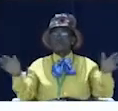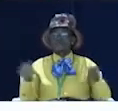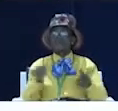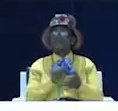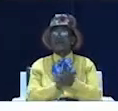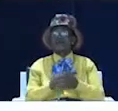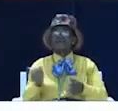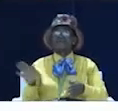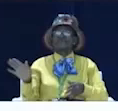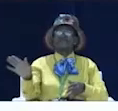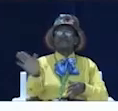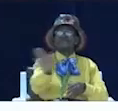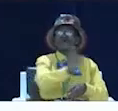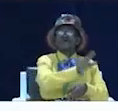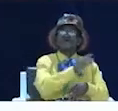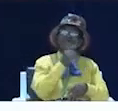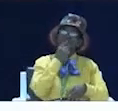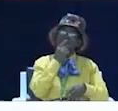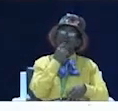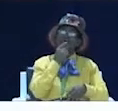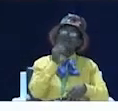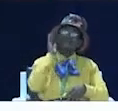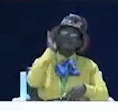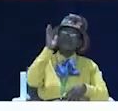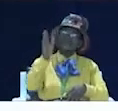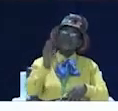open involuntarily.